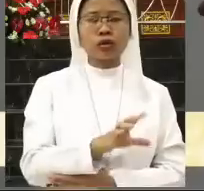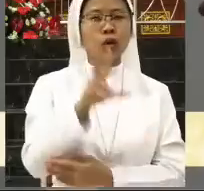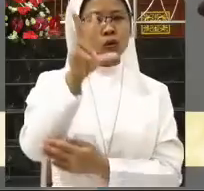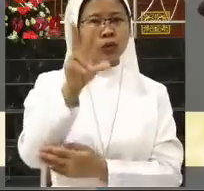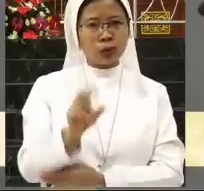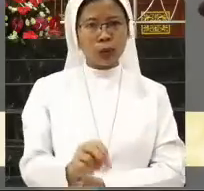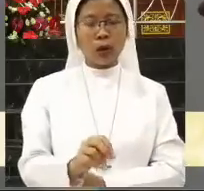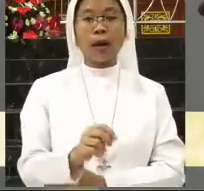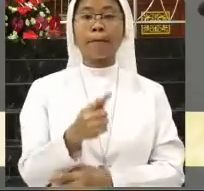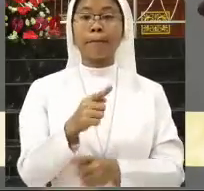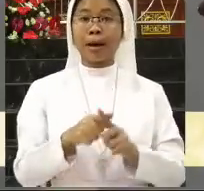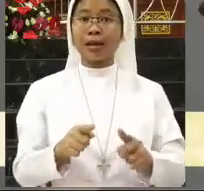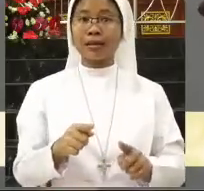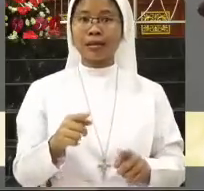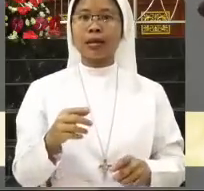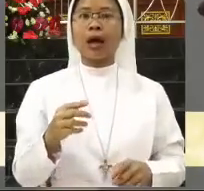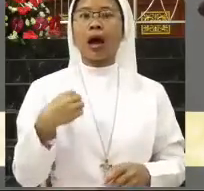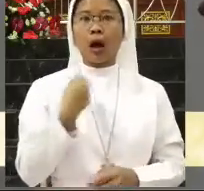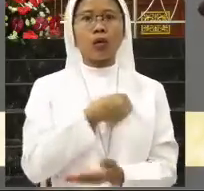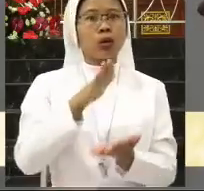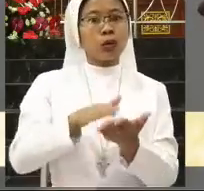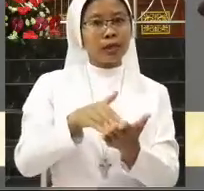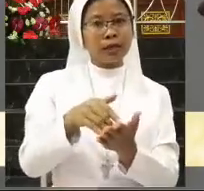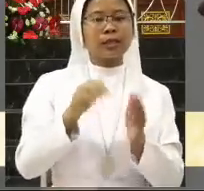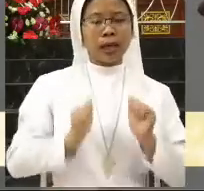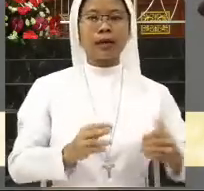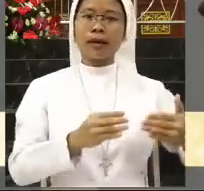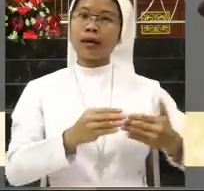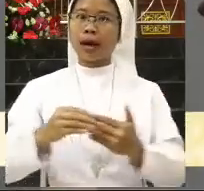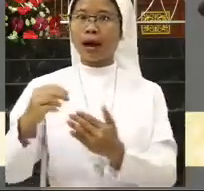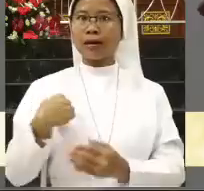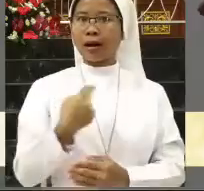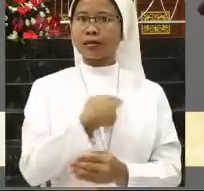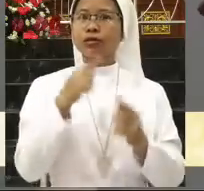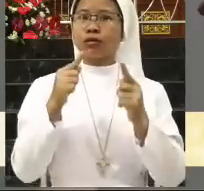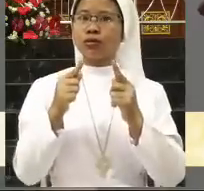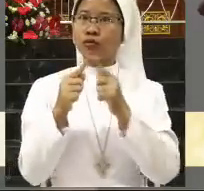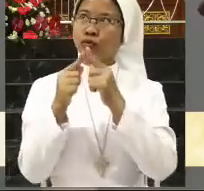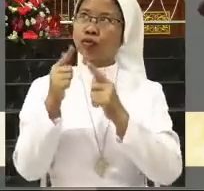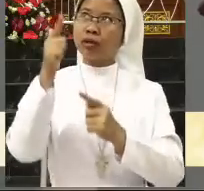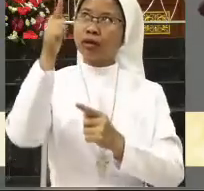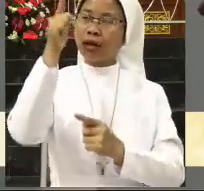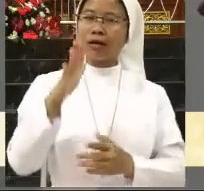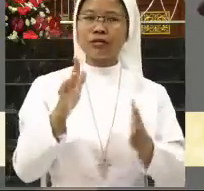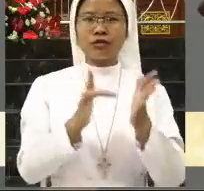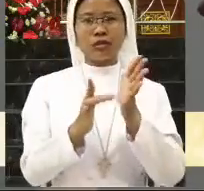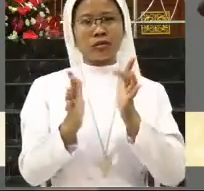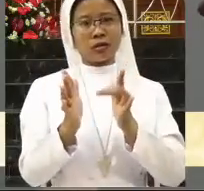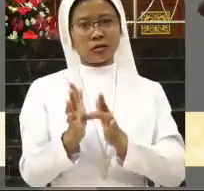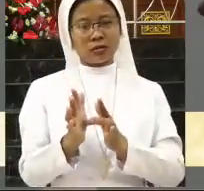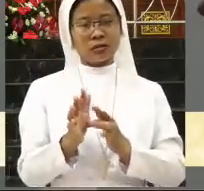fact, our guide in our journey towards Jesus.